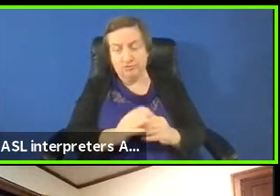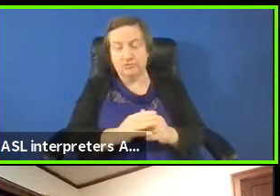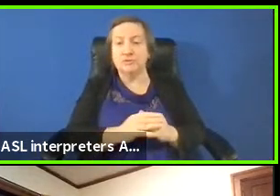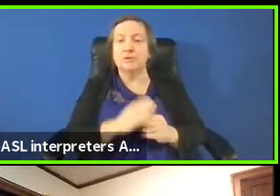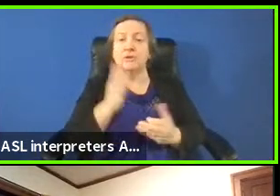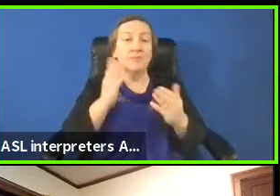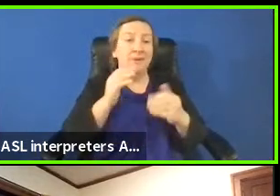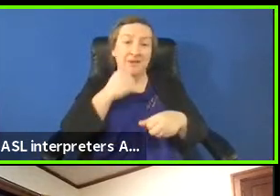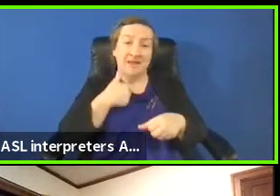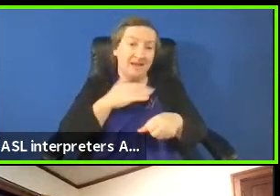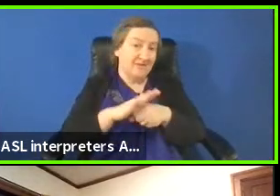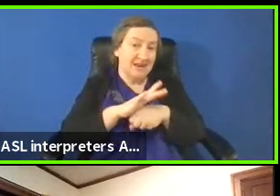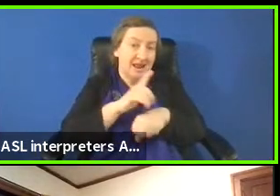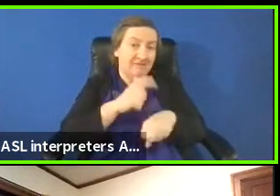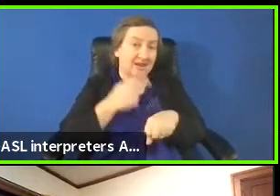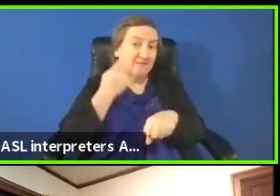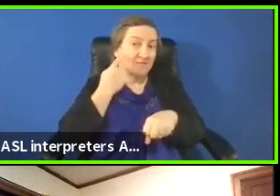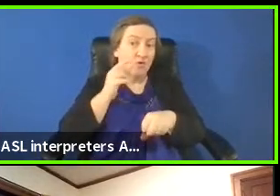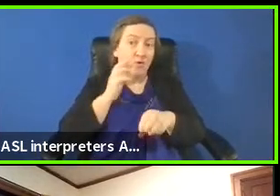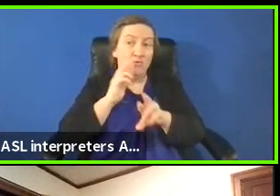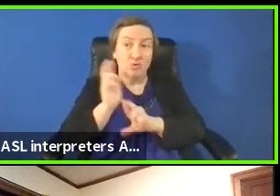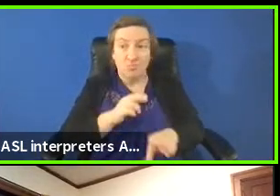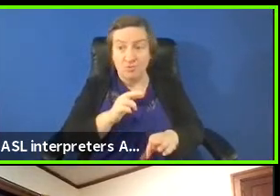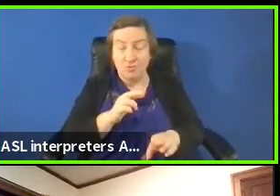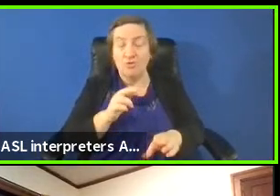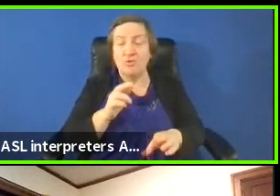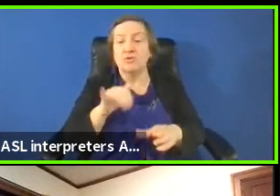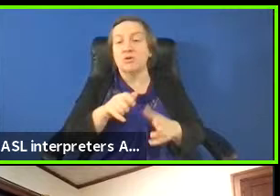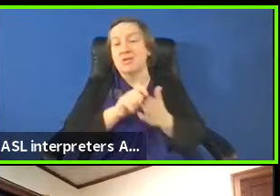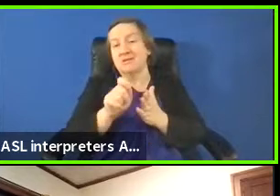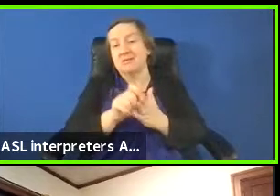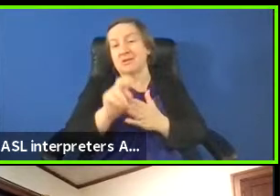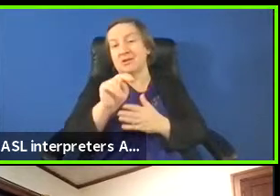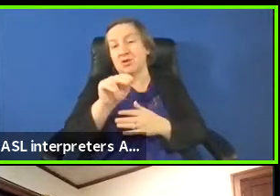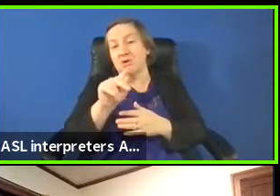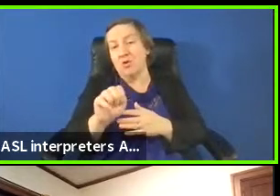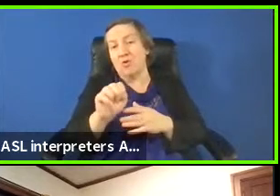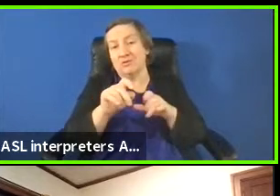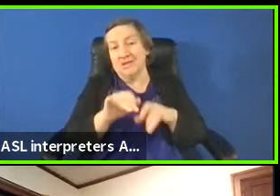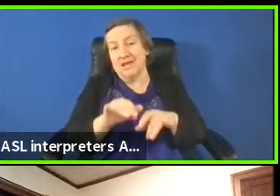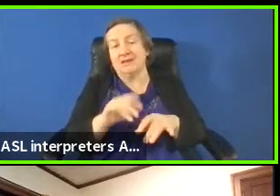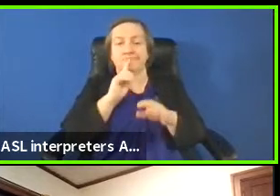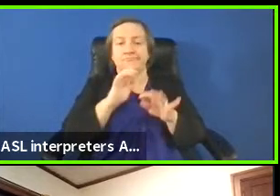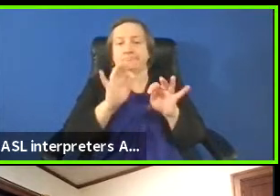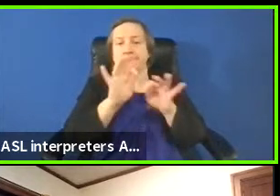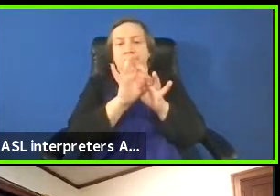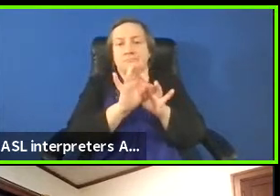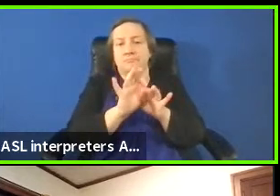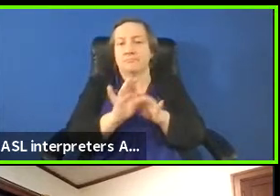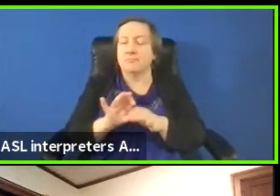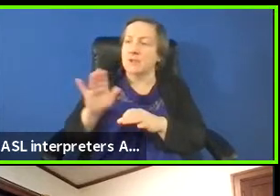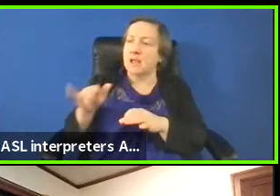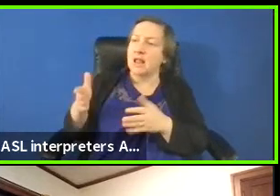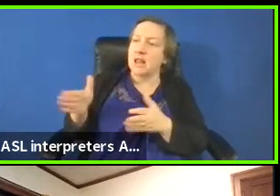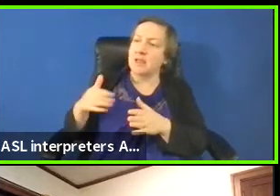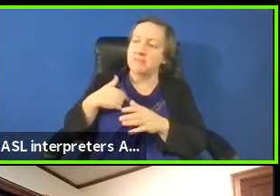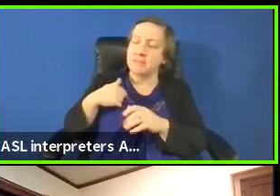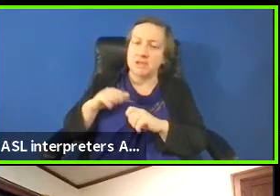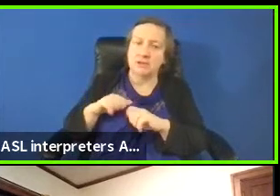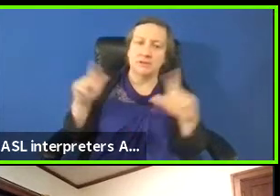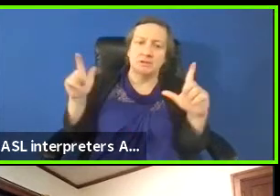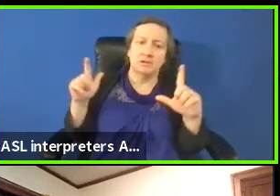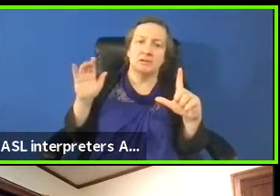not have time for report out. So the note taking is very important. And let me pop up